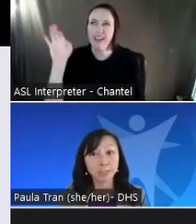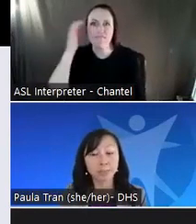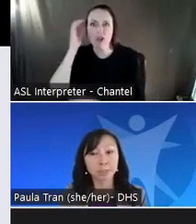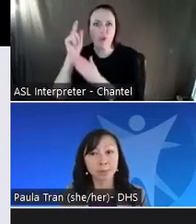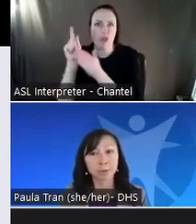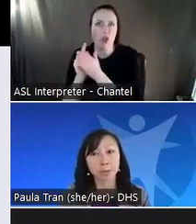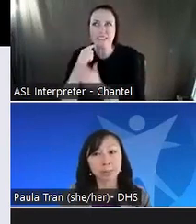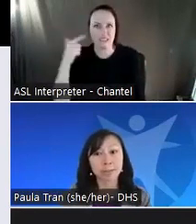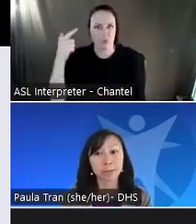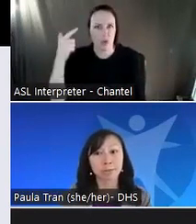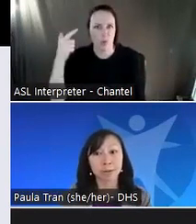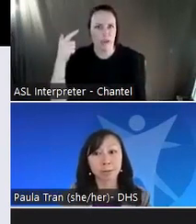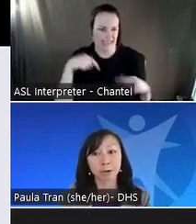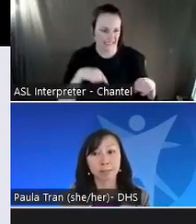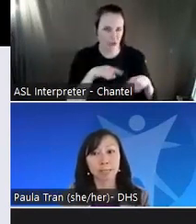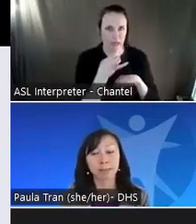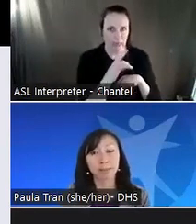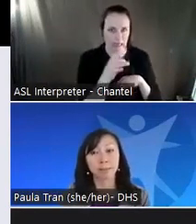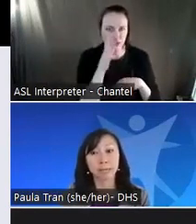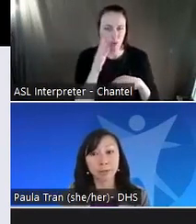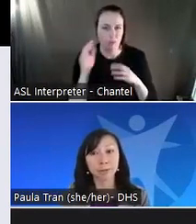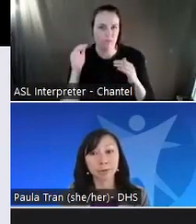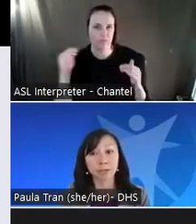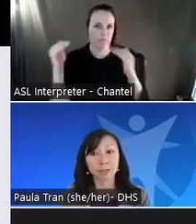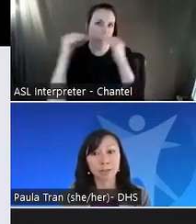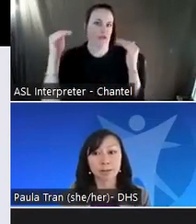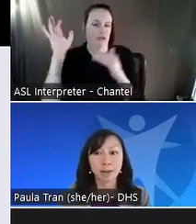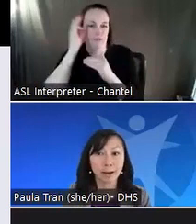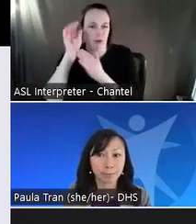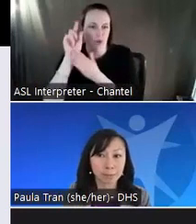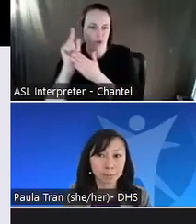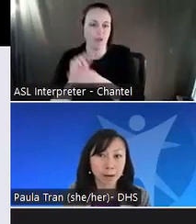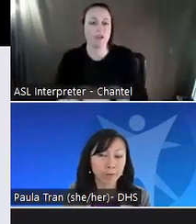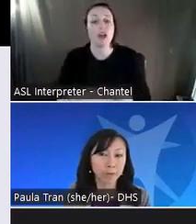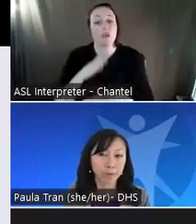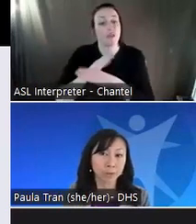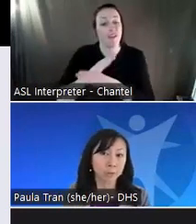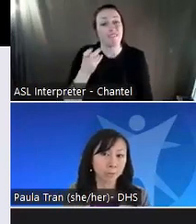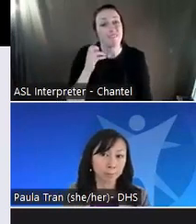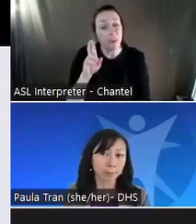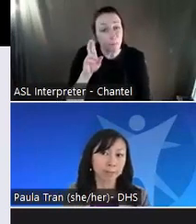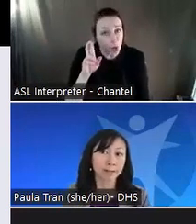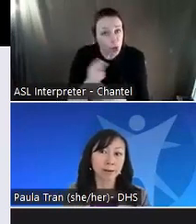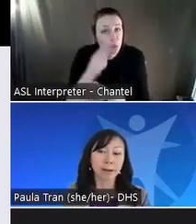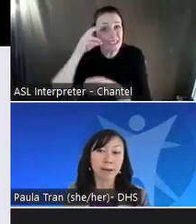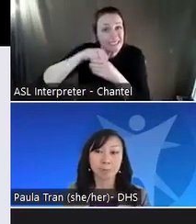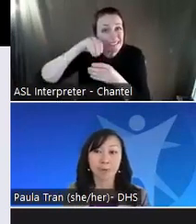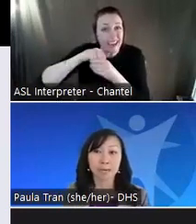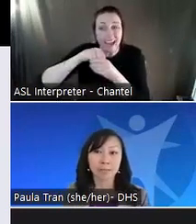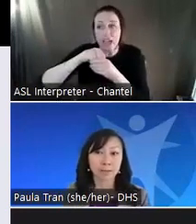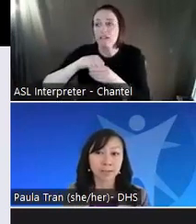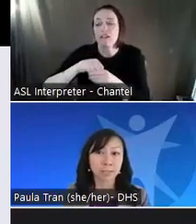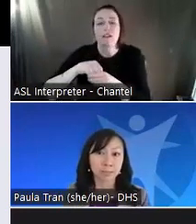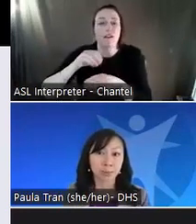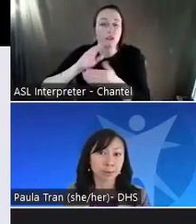In addition, the budget prohibits the use of vapor products in indoor locations on public, private, or charter school property and